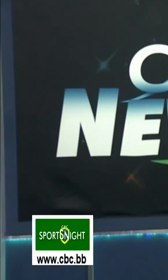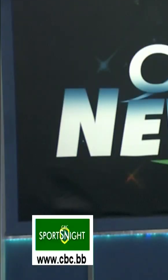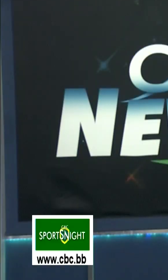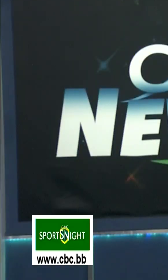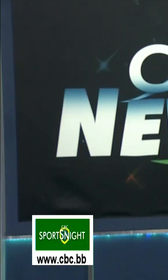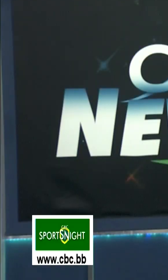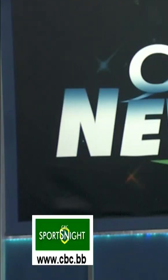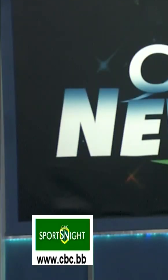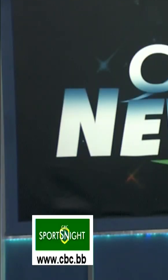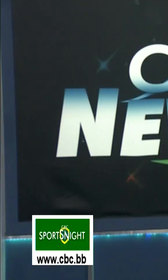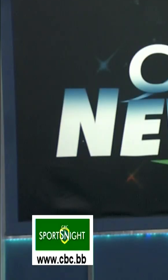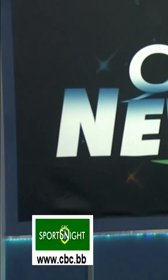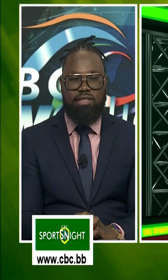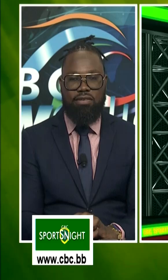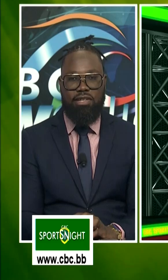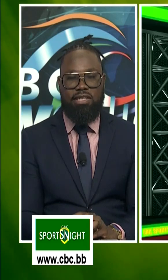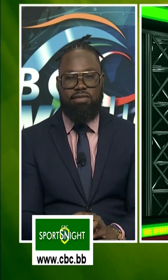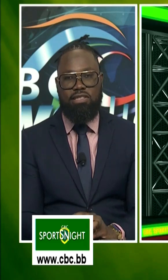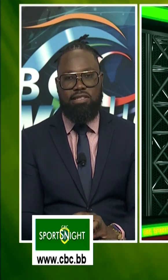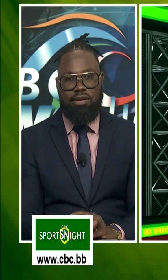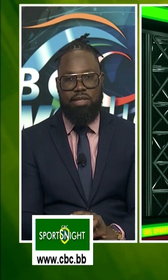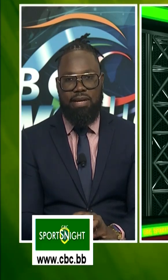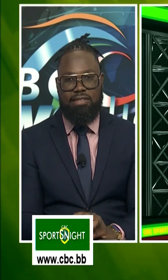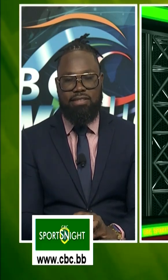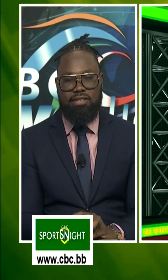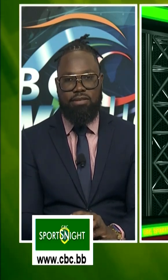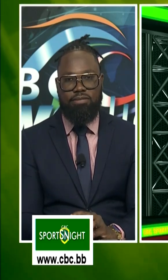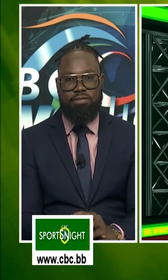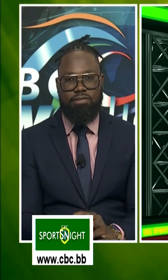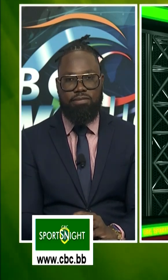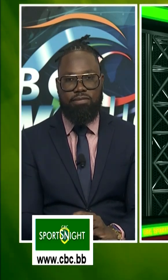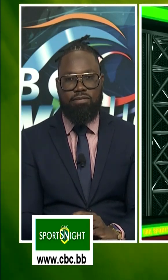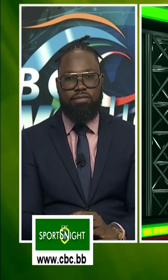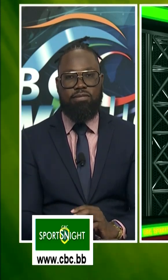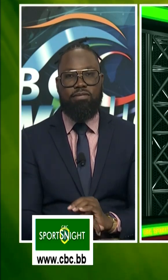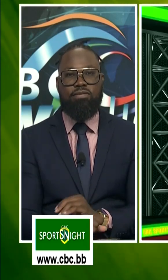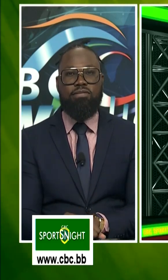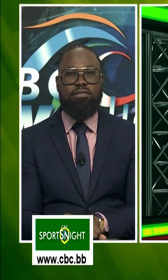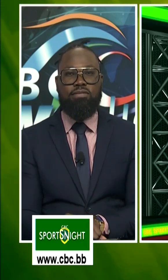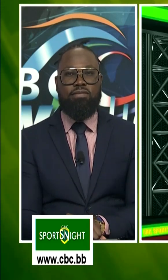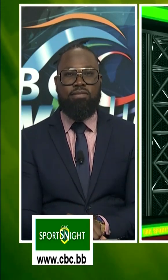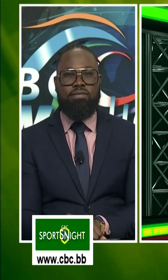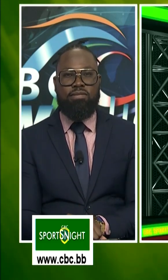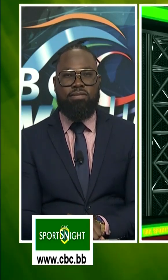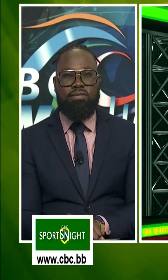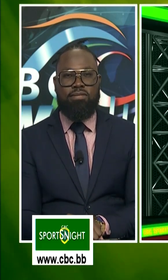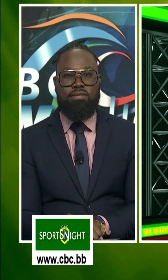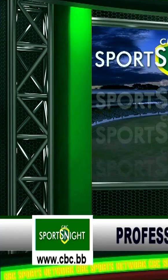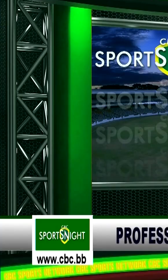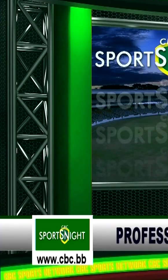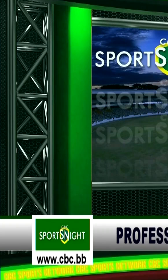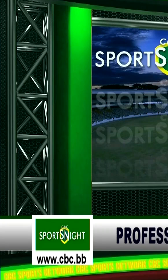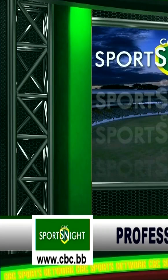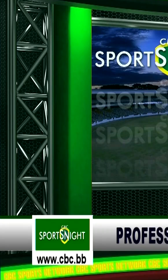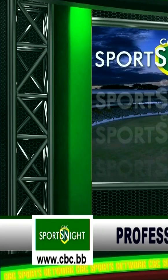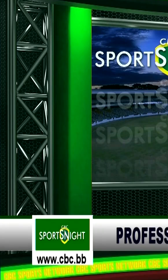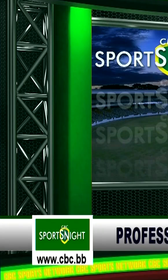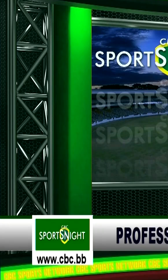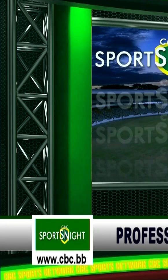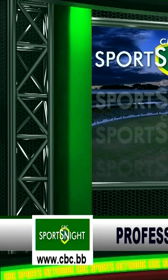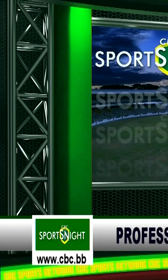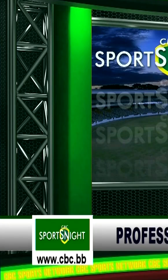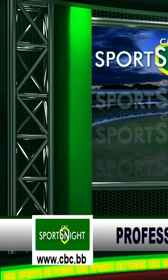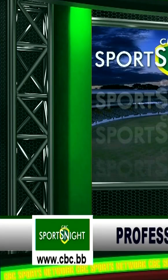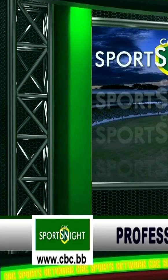Sports time now, and we head over to the sports studio and say a very good evening to Damien Best. Yeah, good evening to you, Shane. Good evening to our viewers and listeners. Well, professional